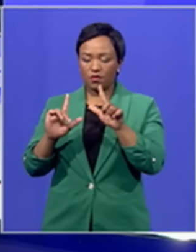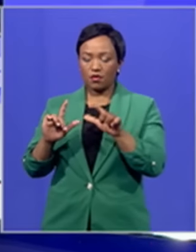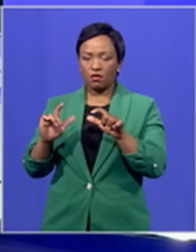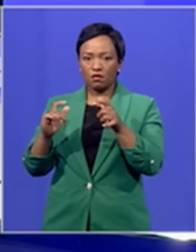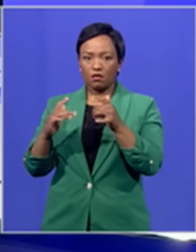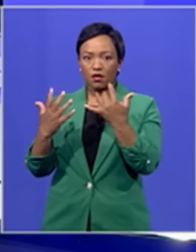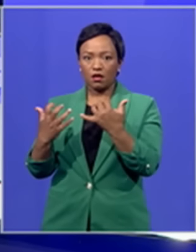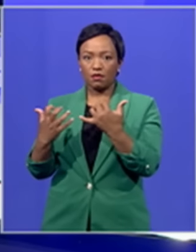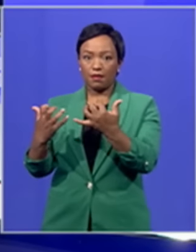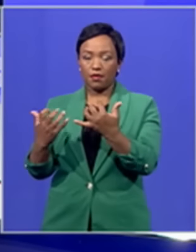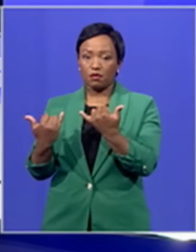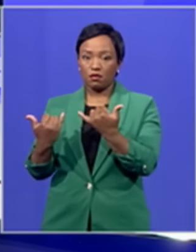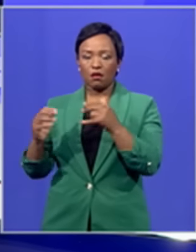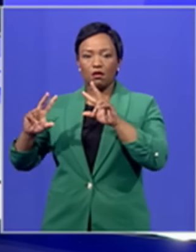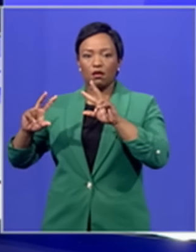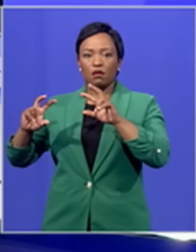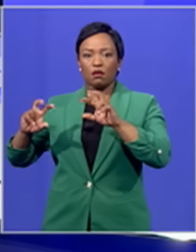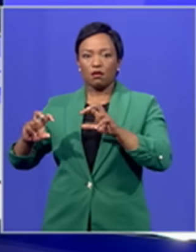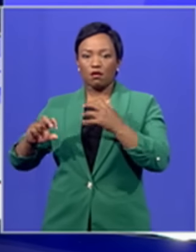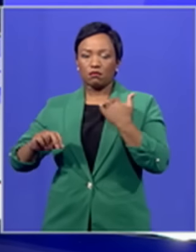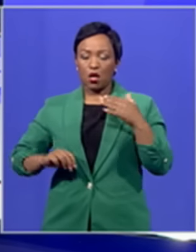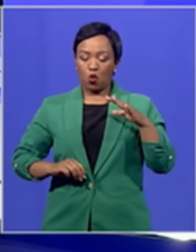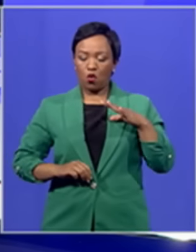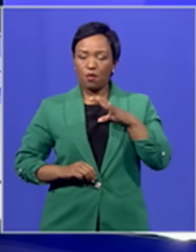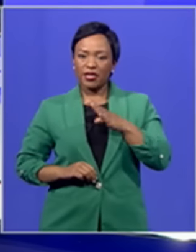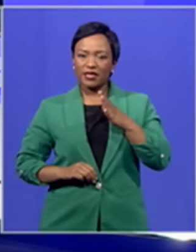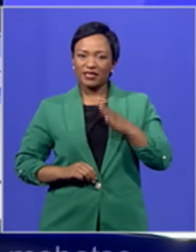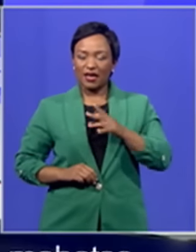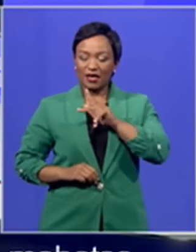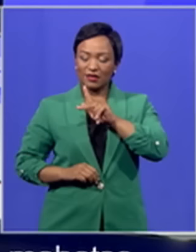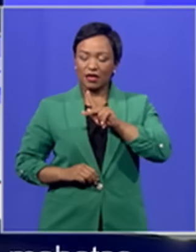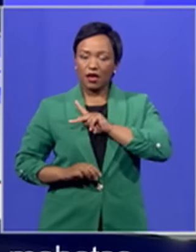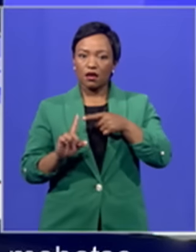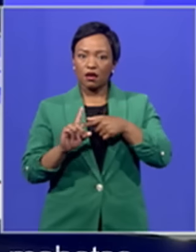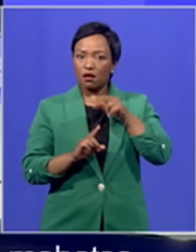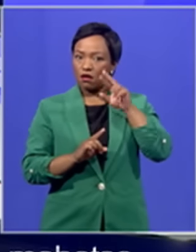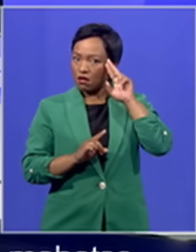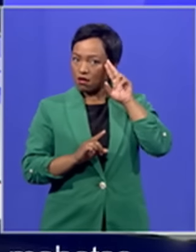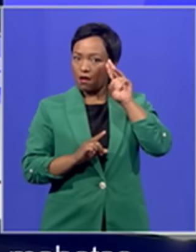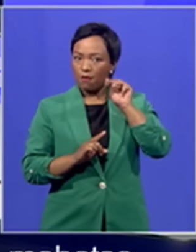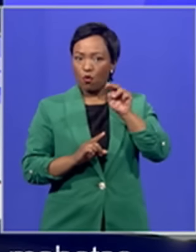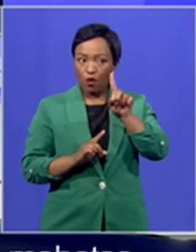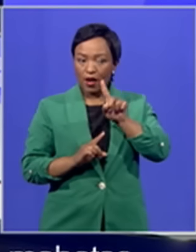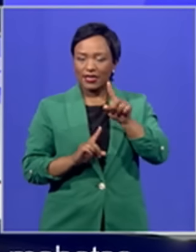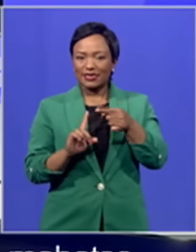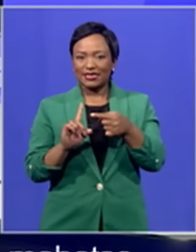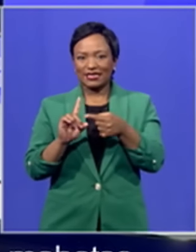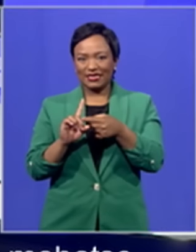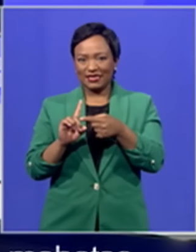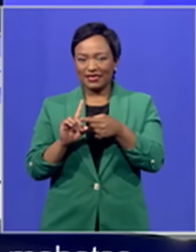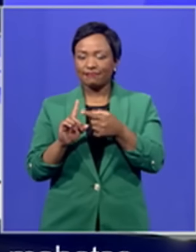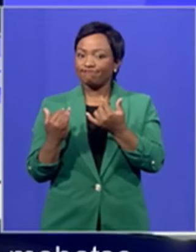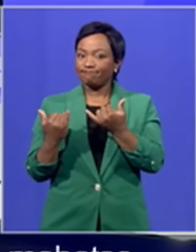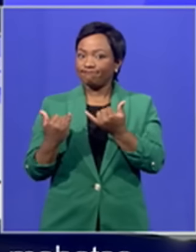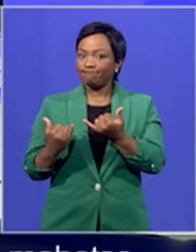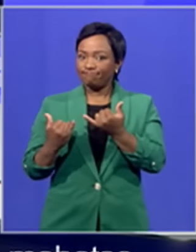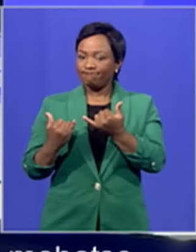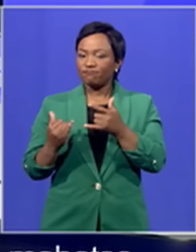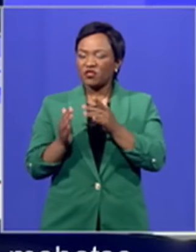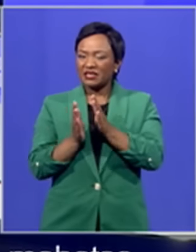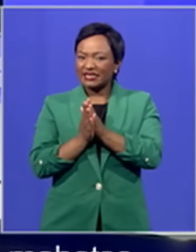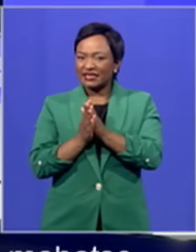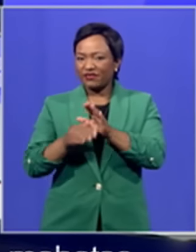nyakišago ditatofatšo tšeo di dirilwego ke mokhomišenara wa maphodisa ka KwaZulu-Natal Lieutenant General Nhlanhla Mkhwanazi e kgopetše go katološetša